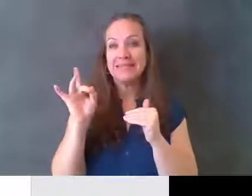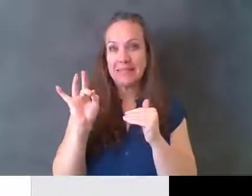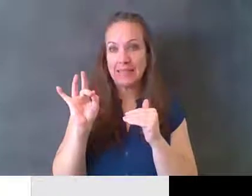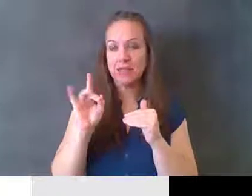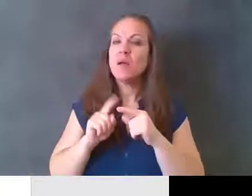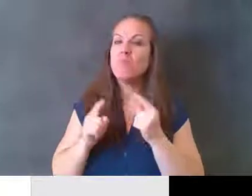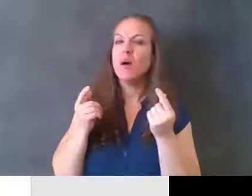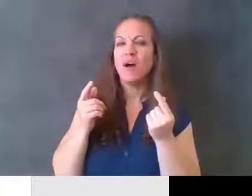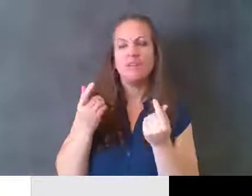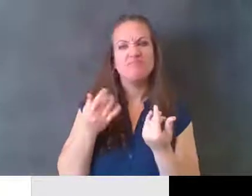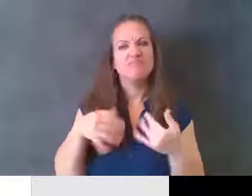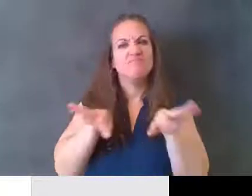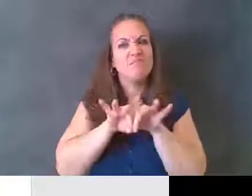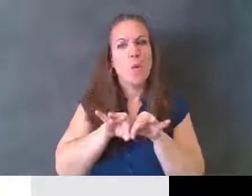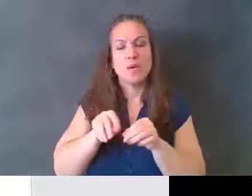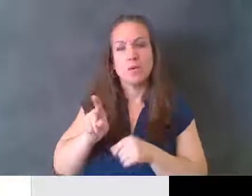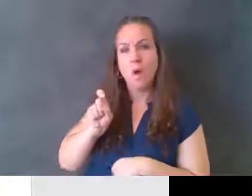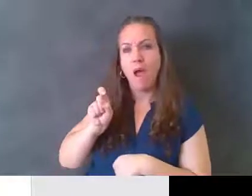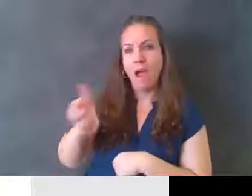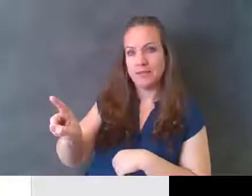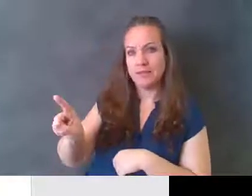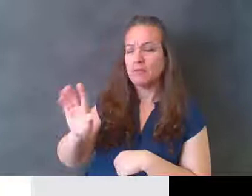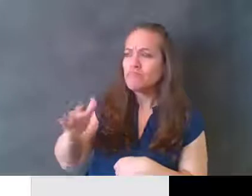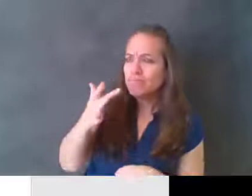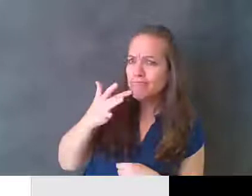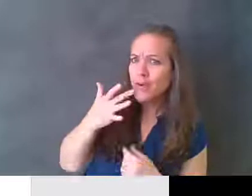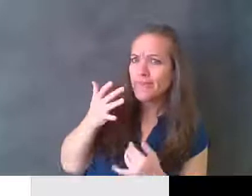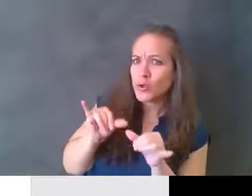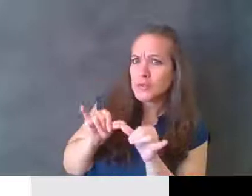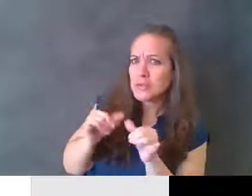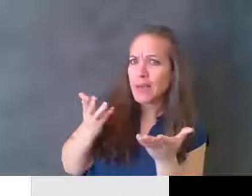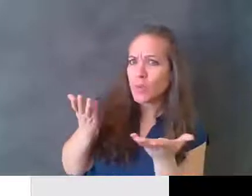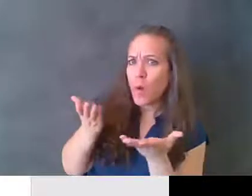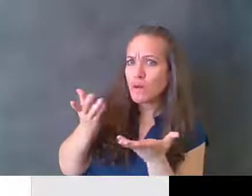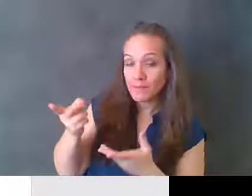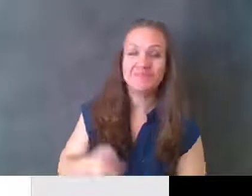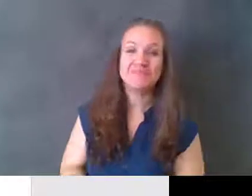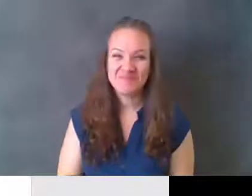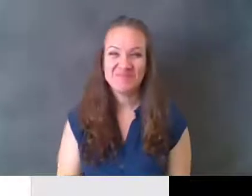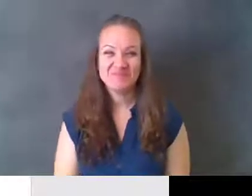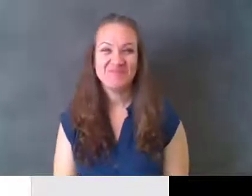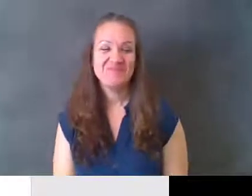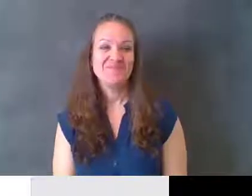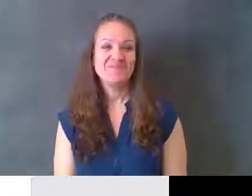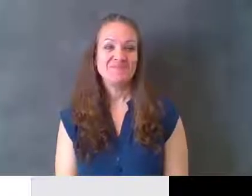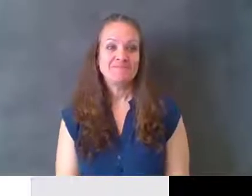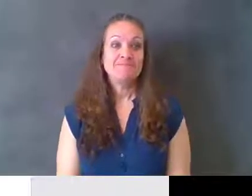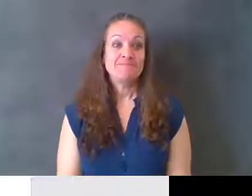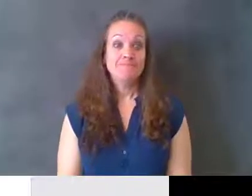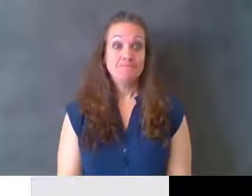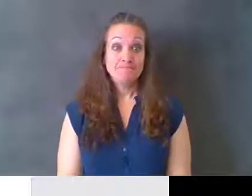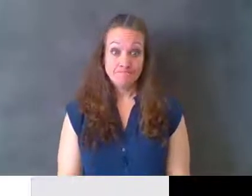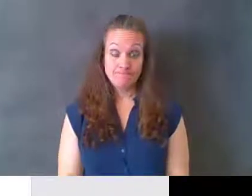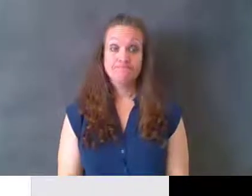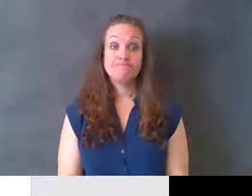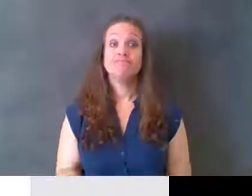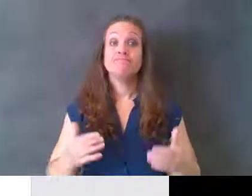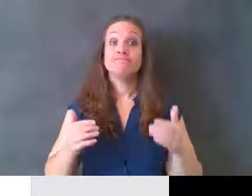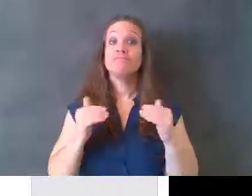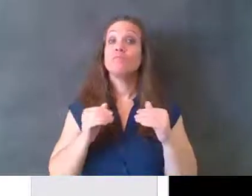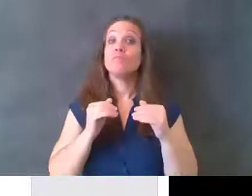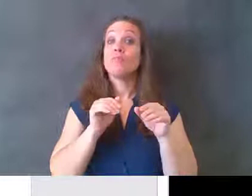that individual to see what their preference is. And one last thing that's under kind of font that we want to think